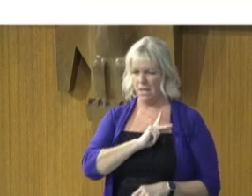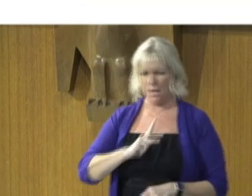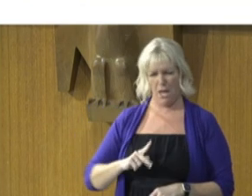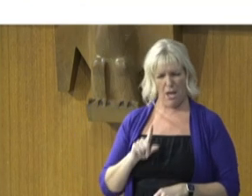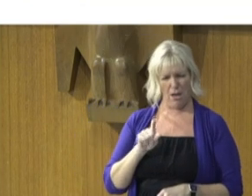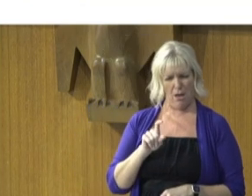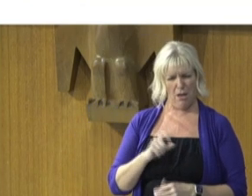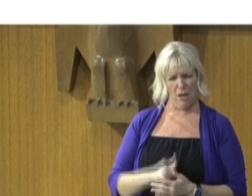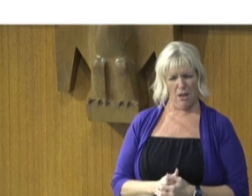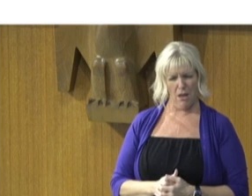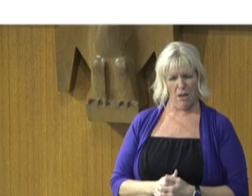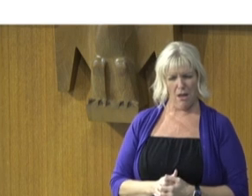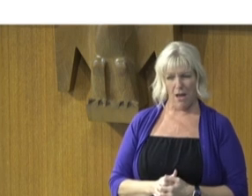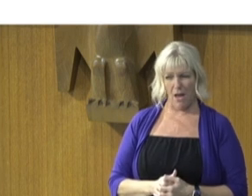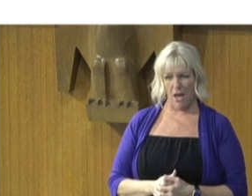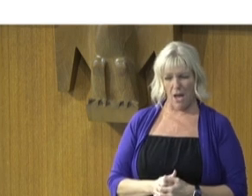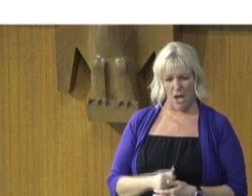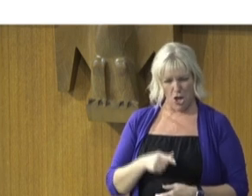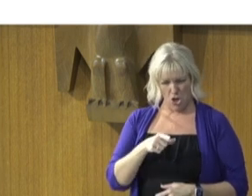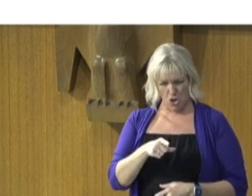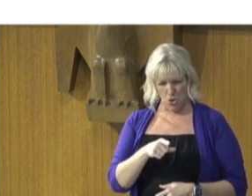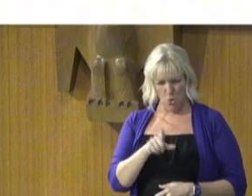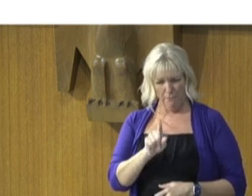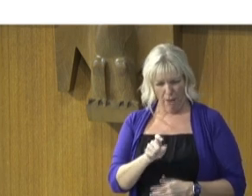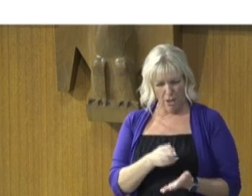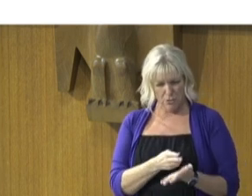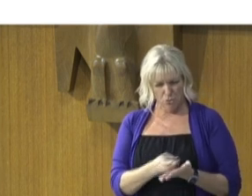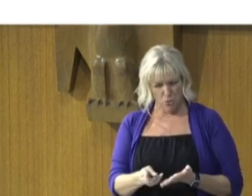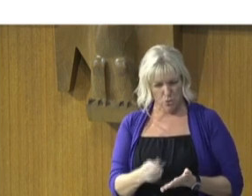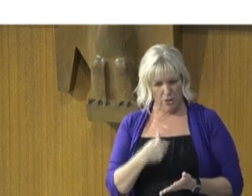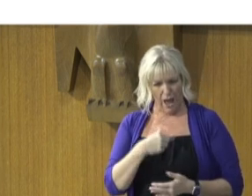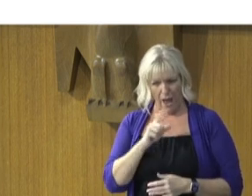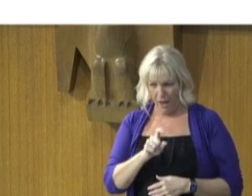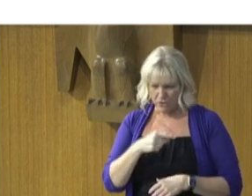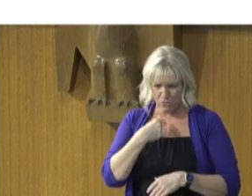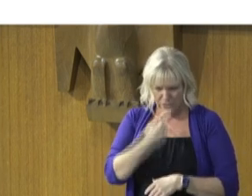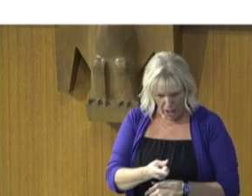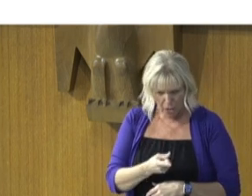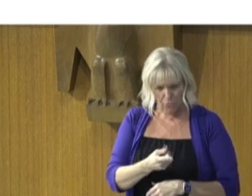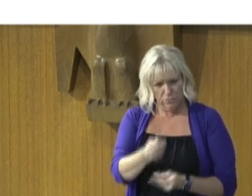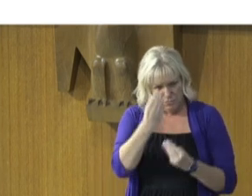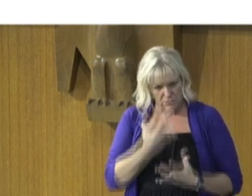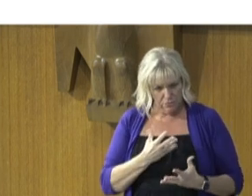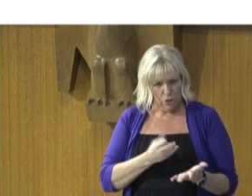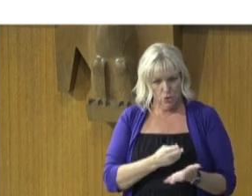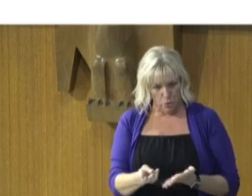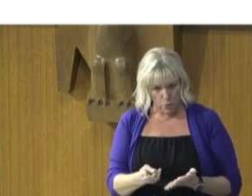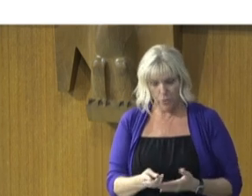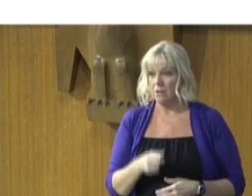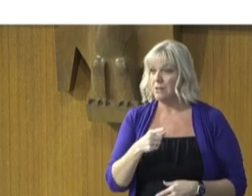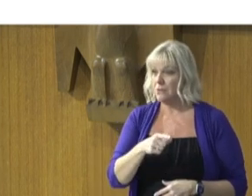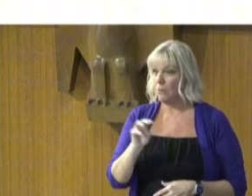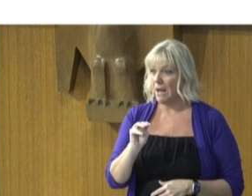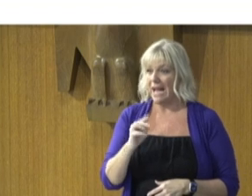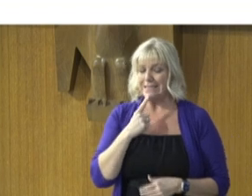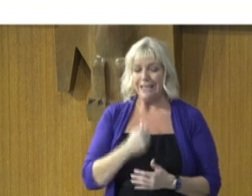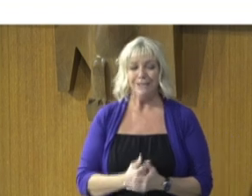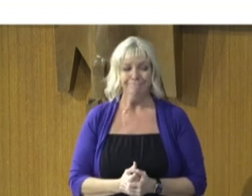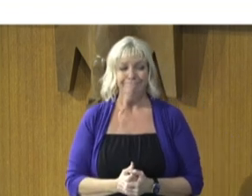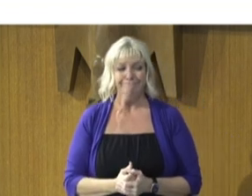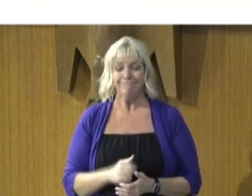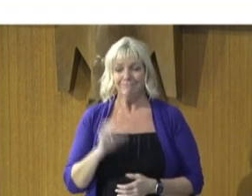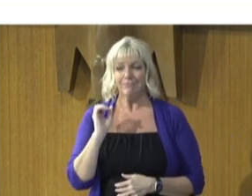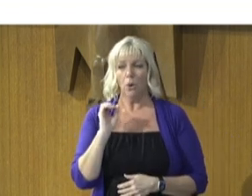him, "How many times must I make you swear to tell me nothing but the truth in the name of the Lord?" Then Micaiah said, "I saw